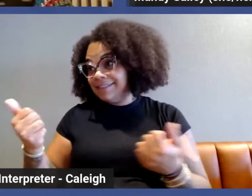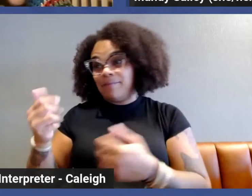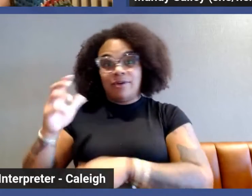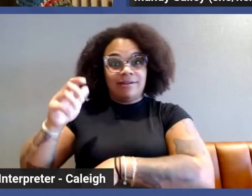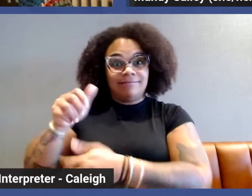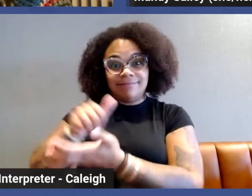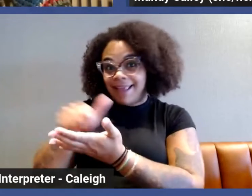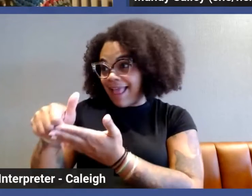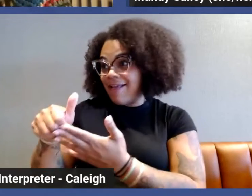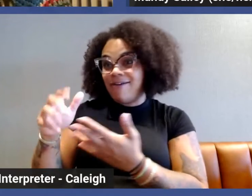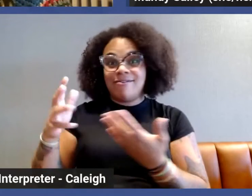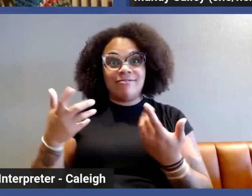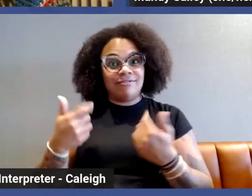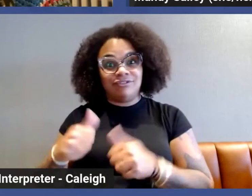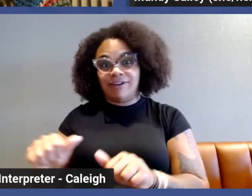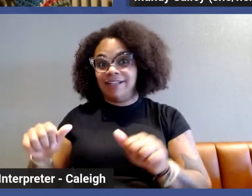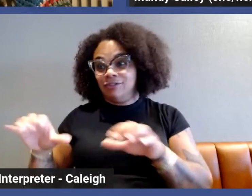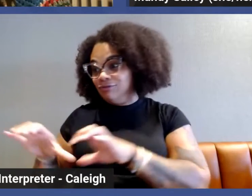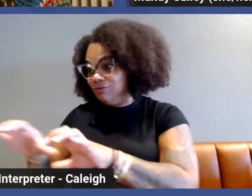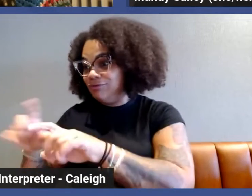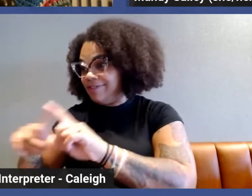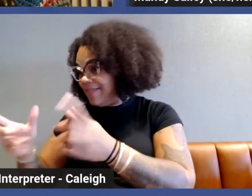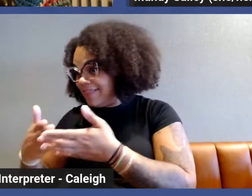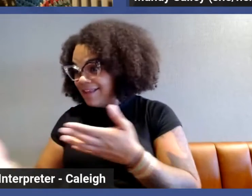engage in different things, right? And it's this constant